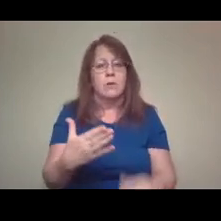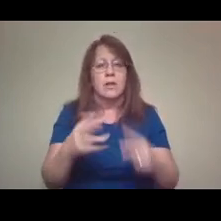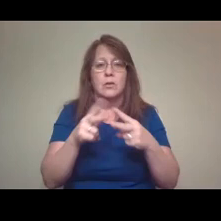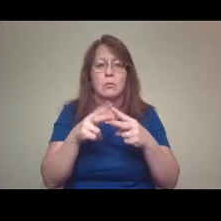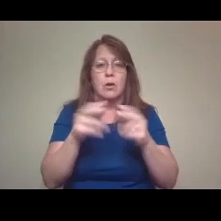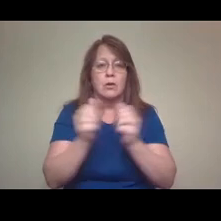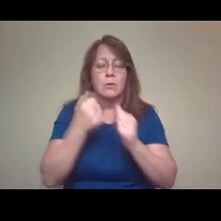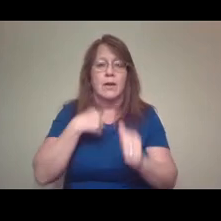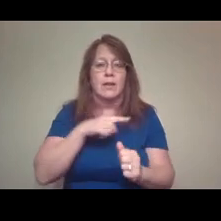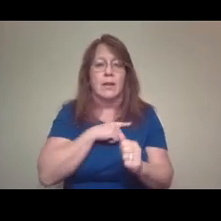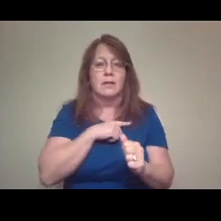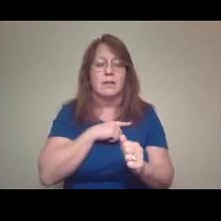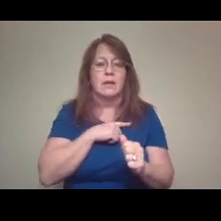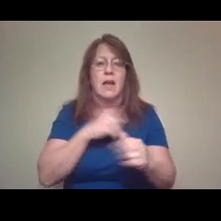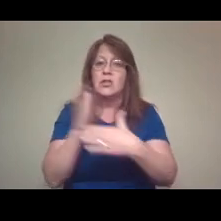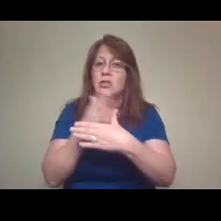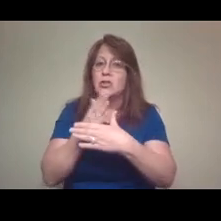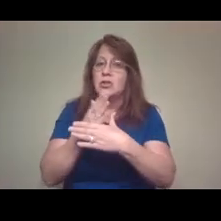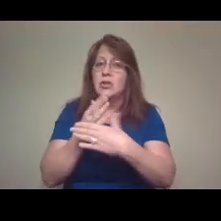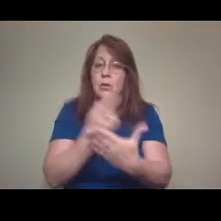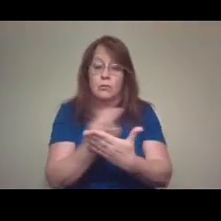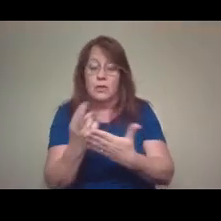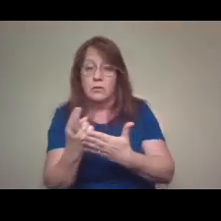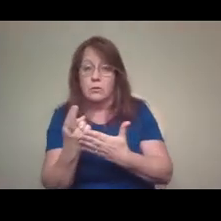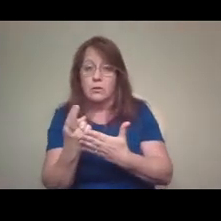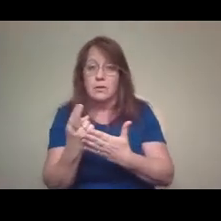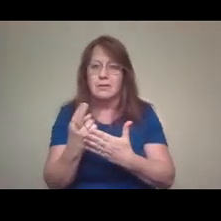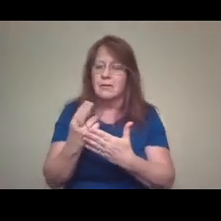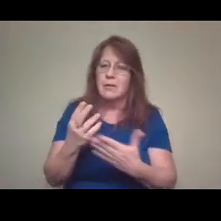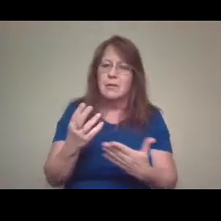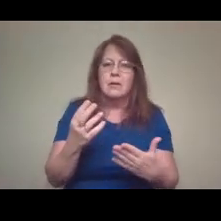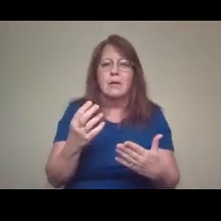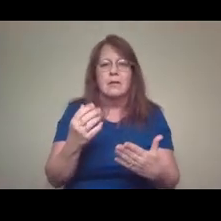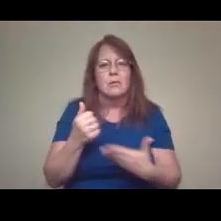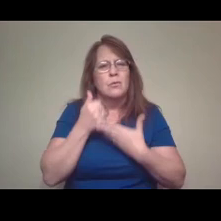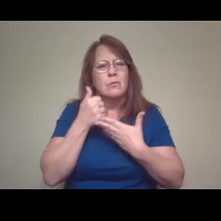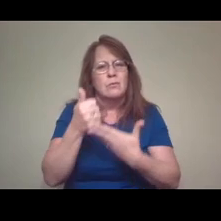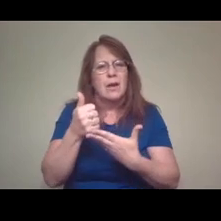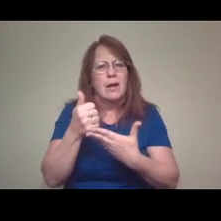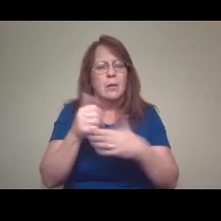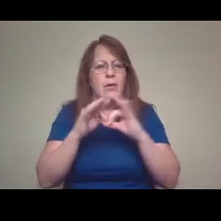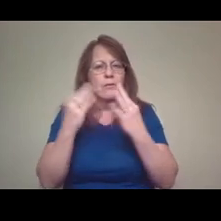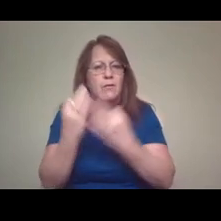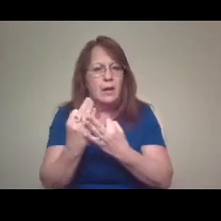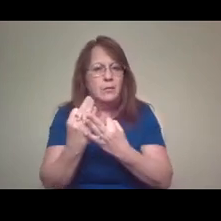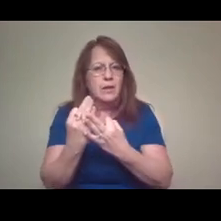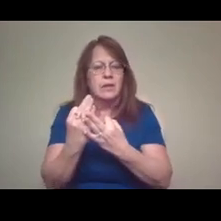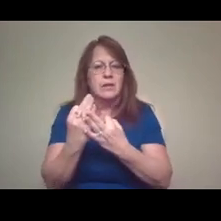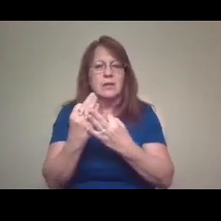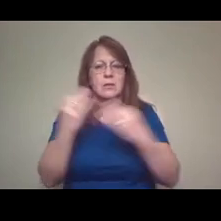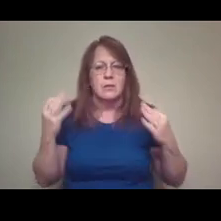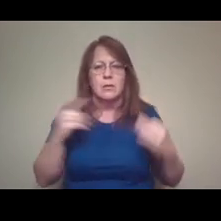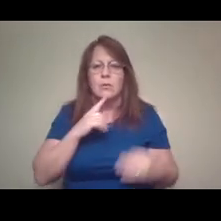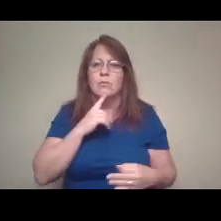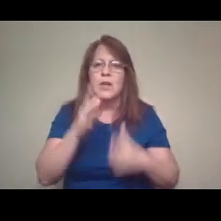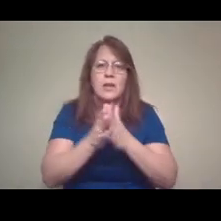interventions, and share resources and ideas tonight to help our families thrive throughout the season. So with that, I'm going to look back to Sarah, but thank you